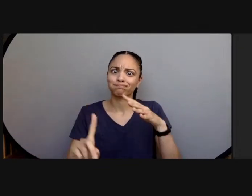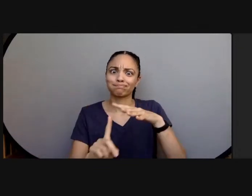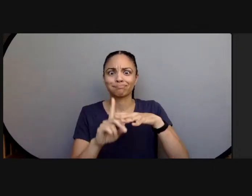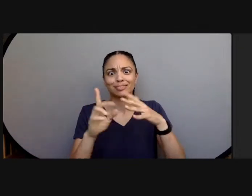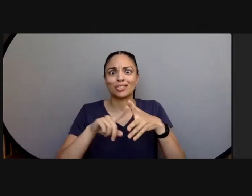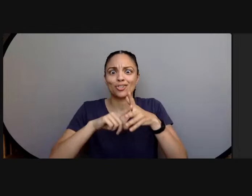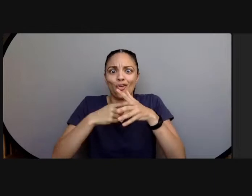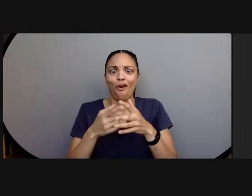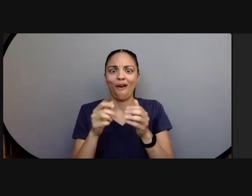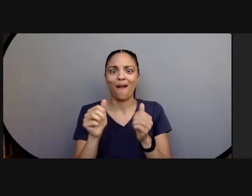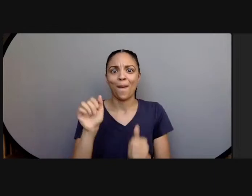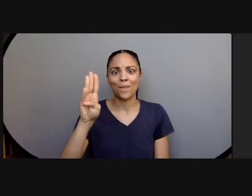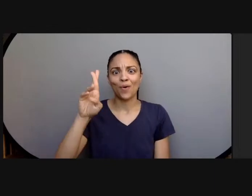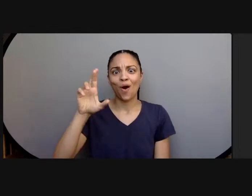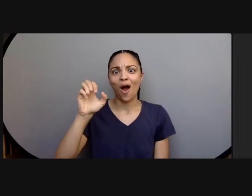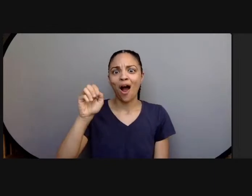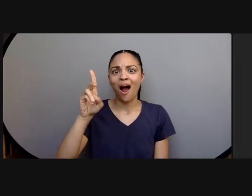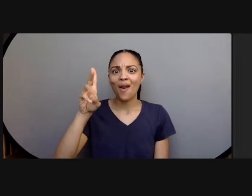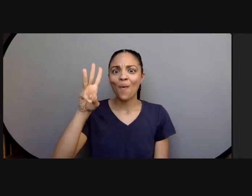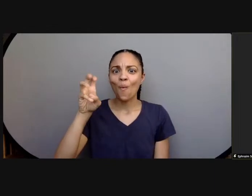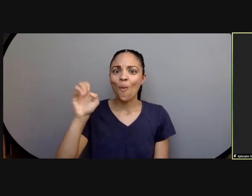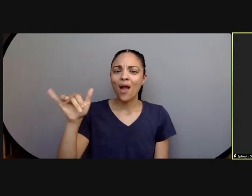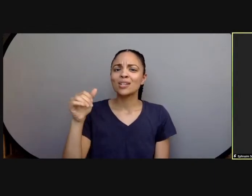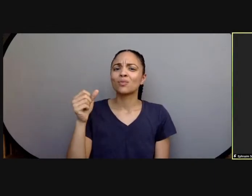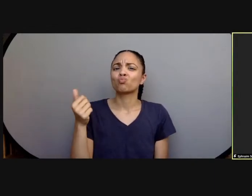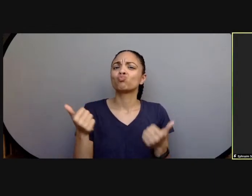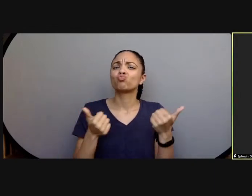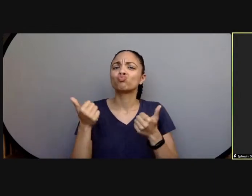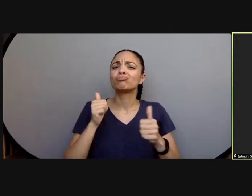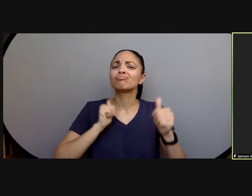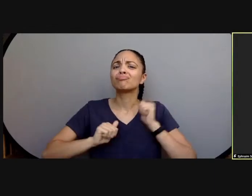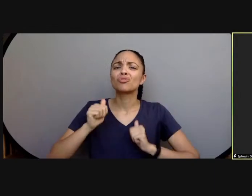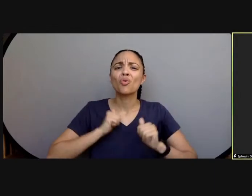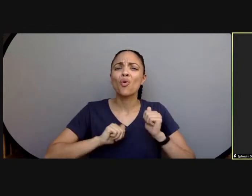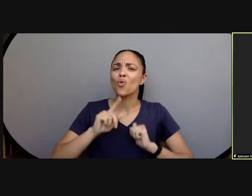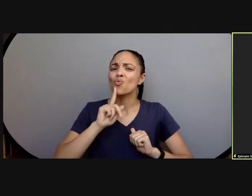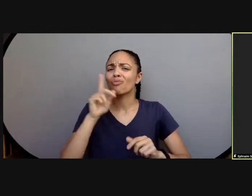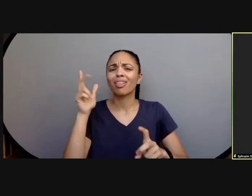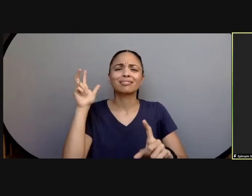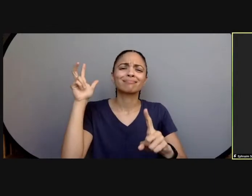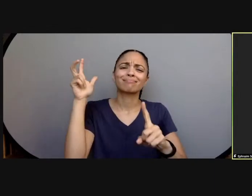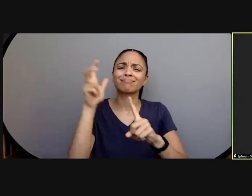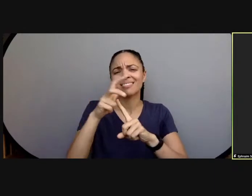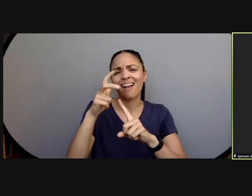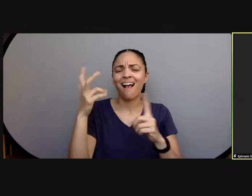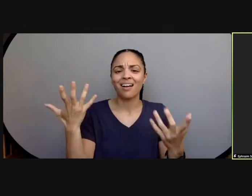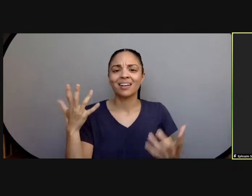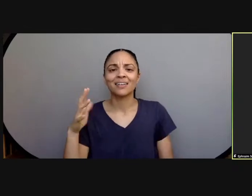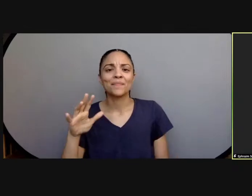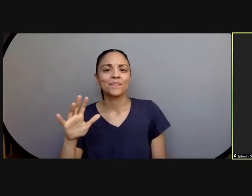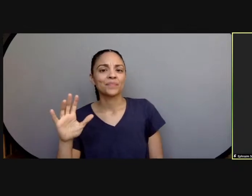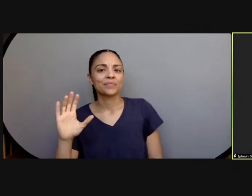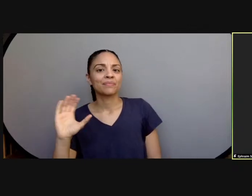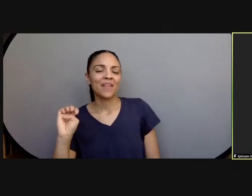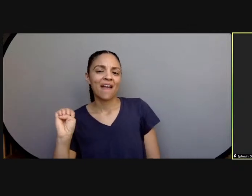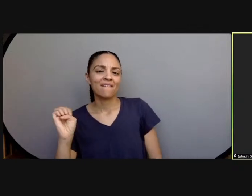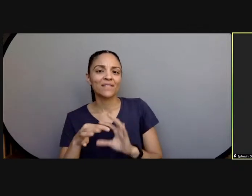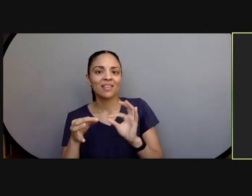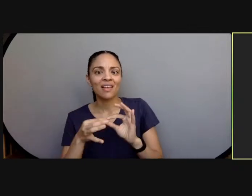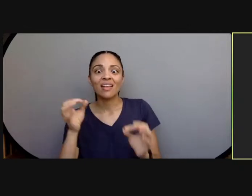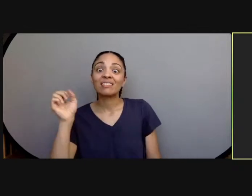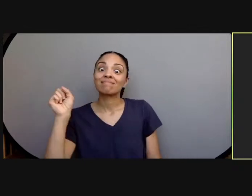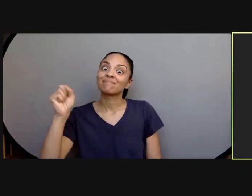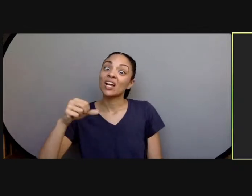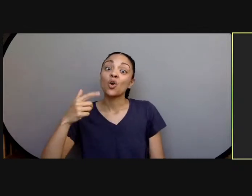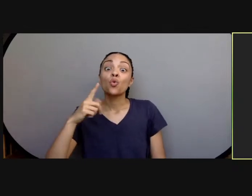you, they're all the biggest ones, right? Right, But right. Because again, I never saw this whole trajectory coming at all. I never saw me being